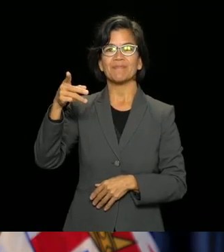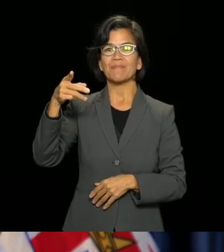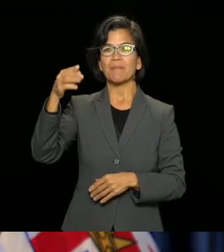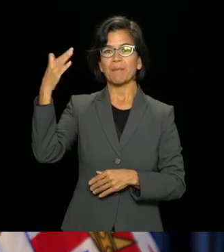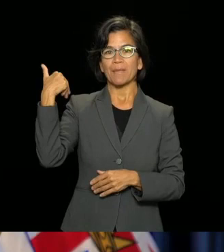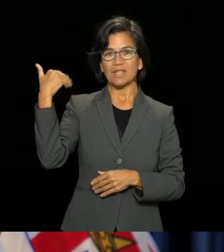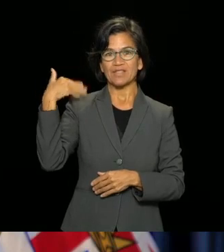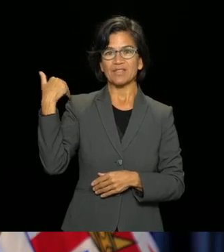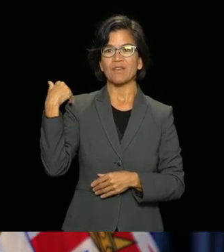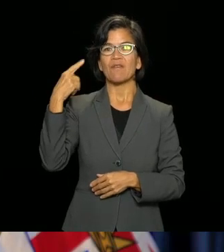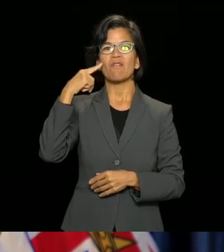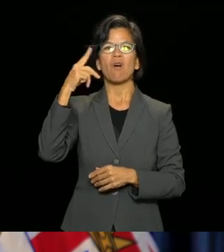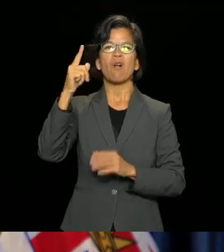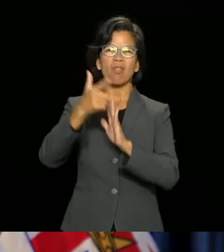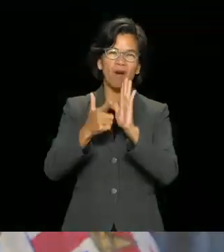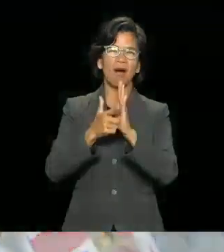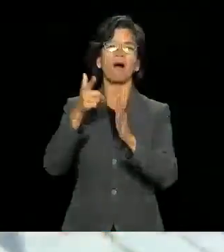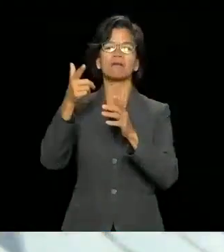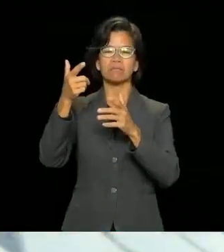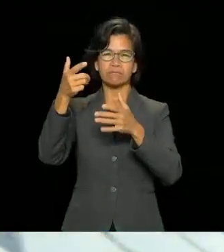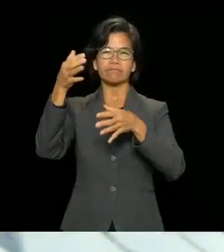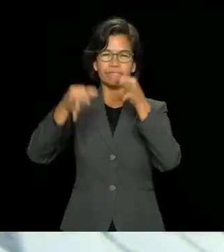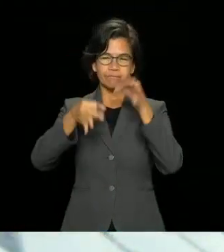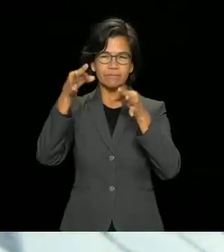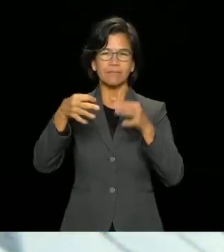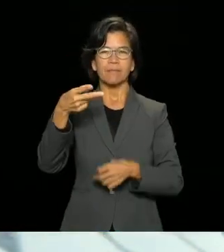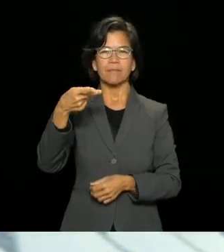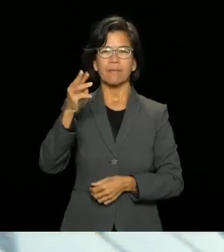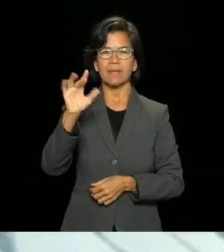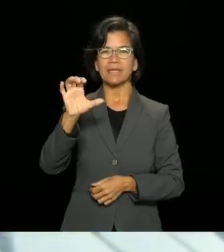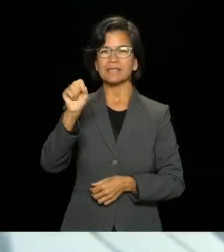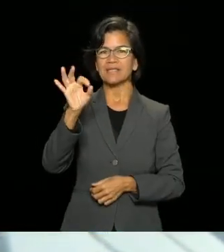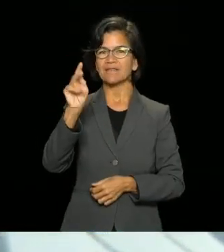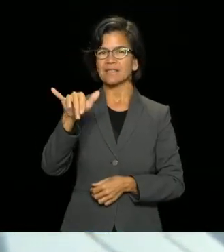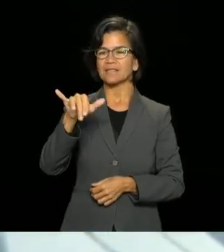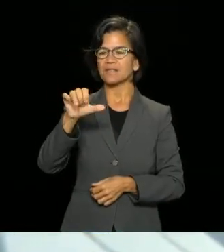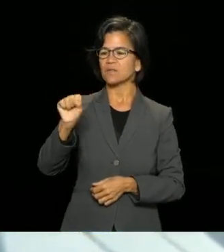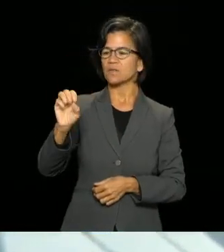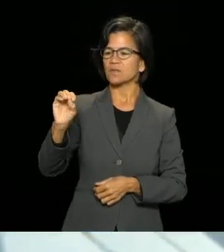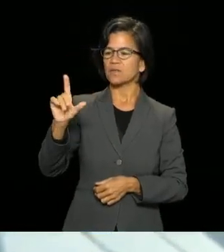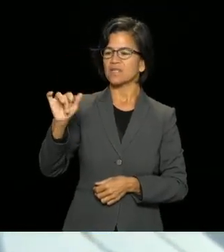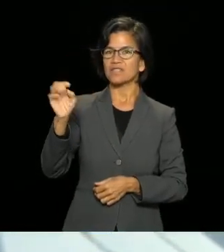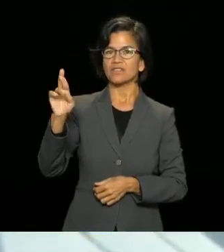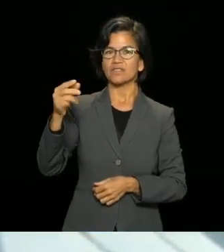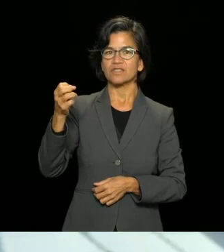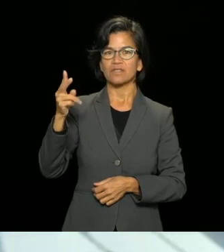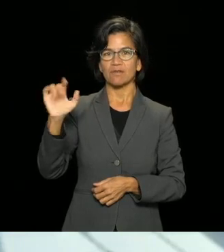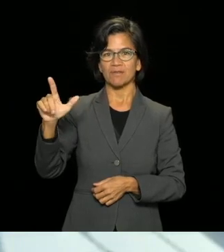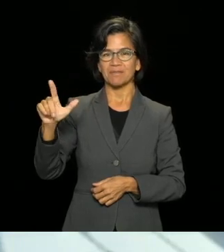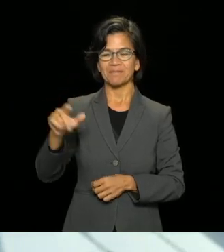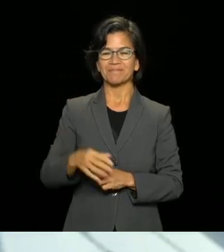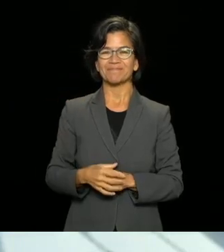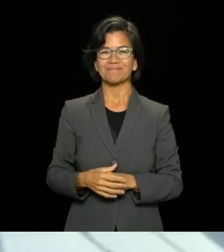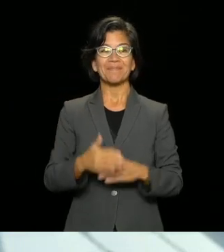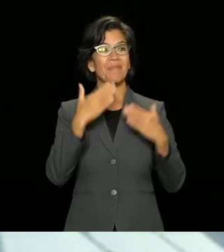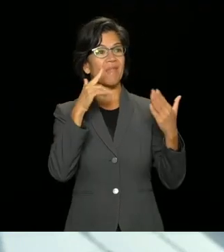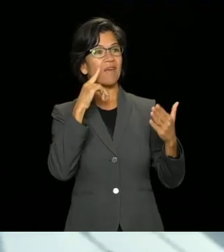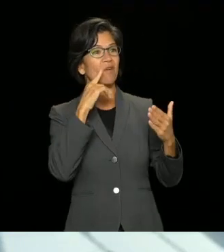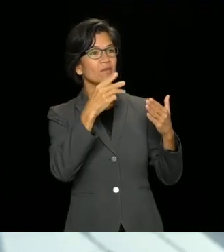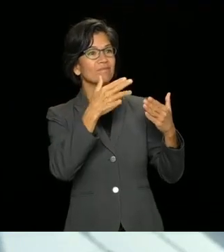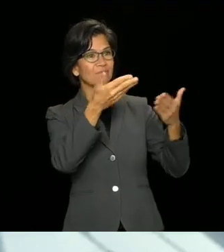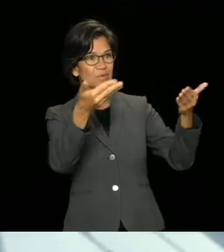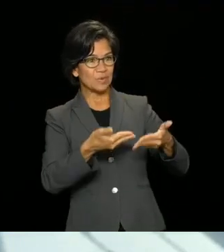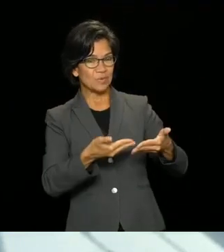General, Mike Farnworth. Thank you, Parliamentary Secretary Dean, for the introduction. And thank